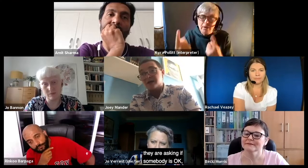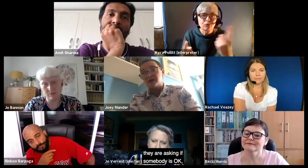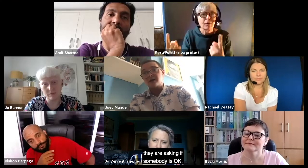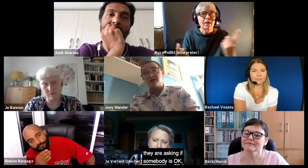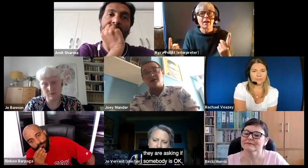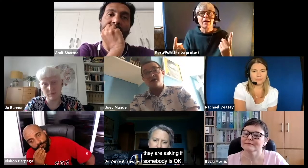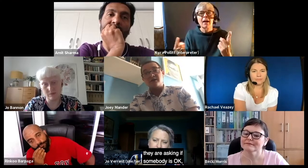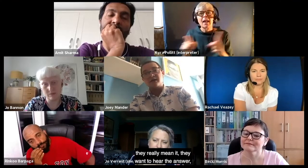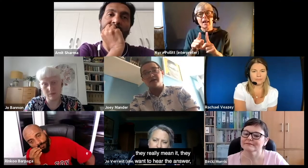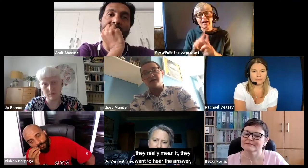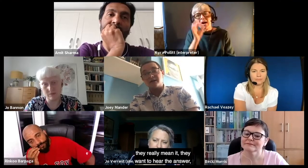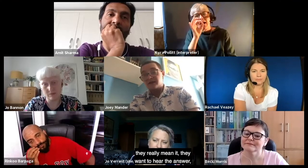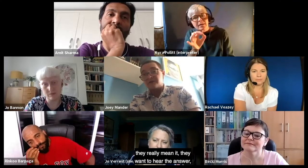okay,